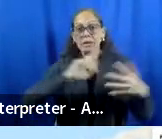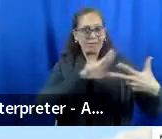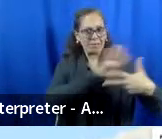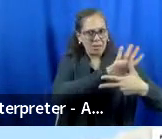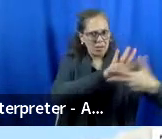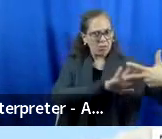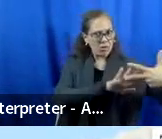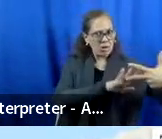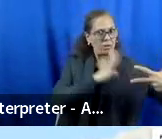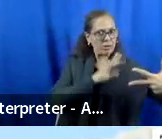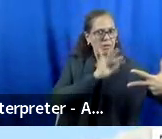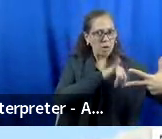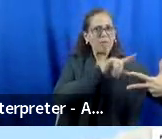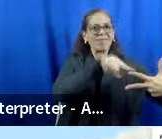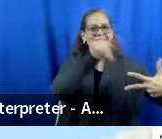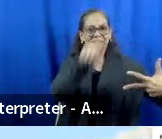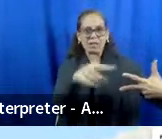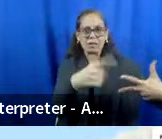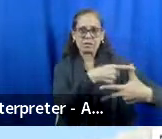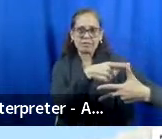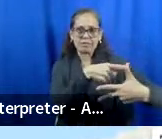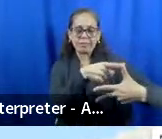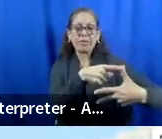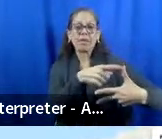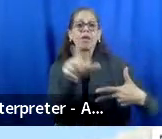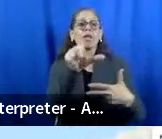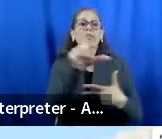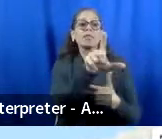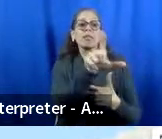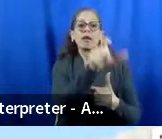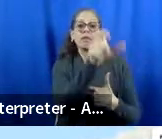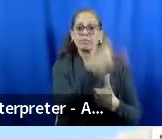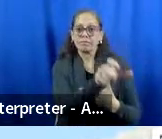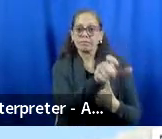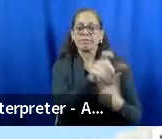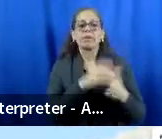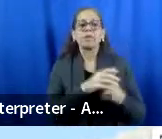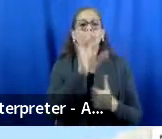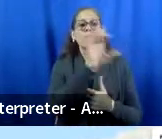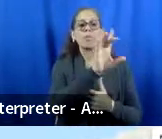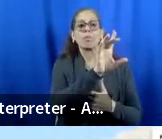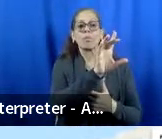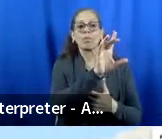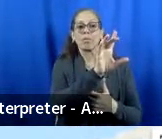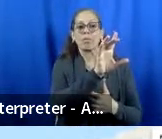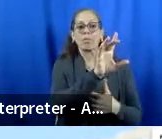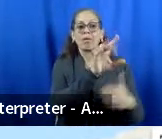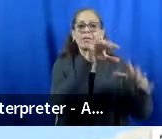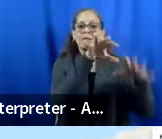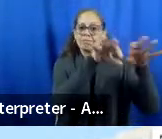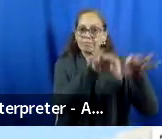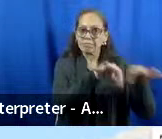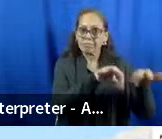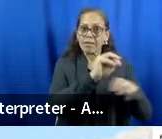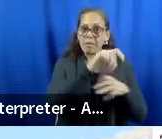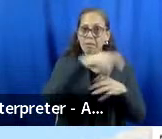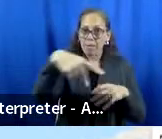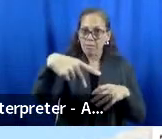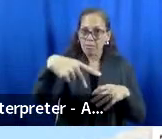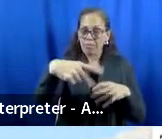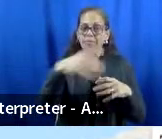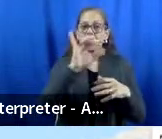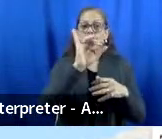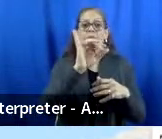slide. On the left of this website, you can see the details of the map you're looking at.